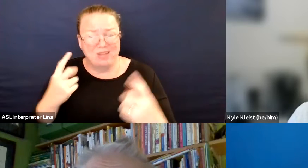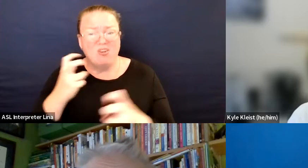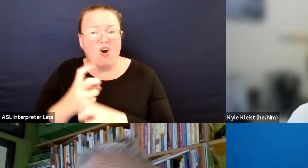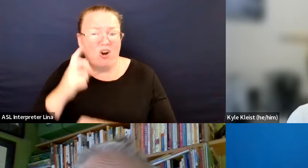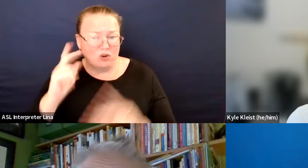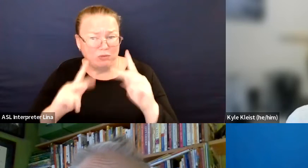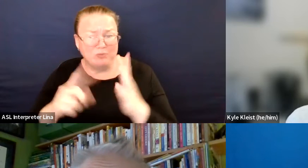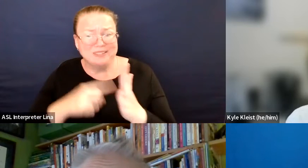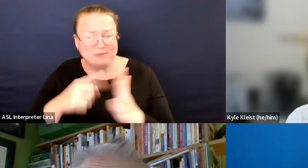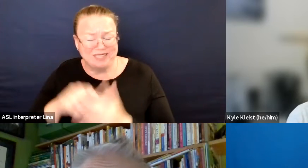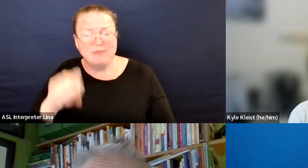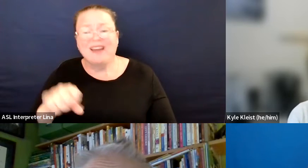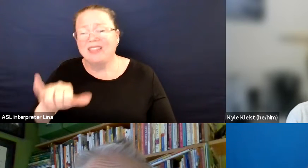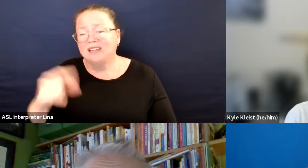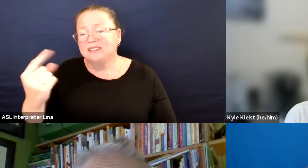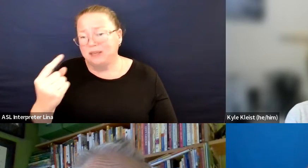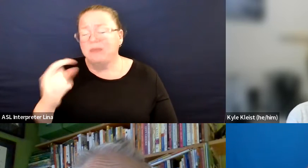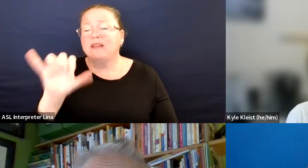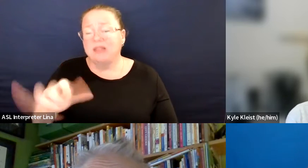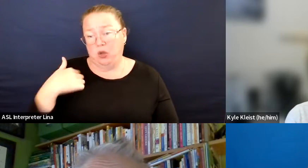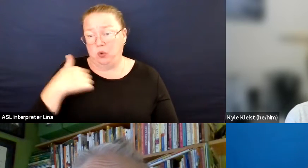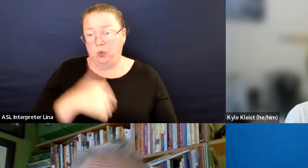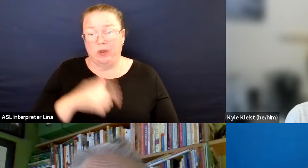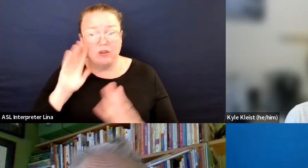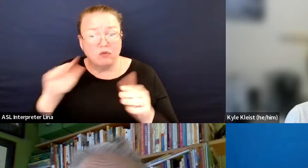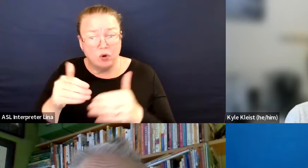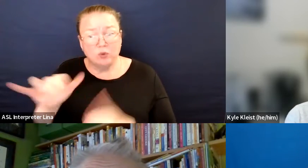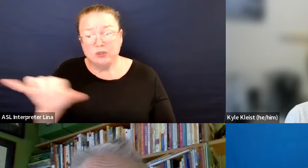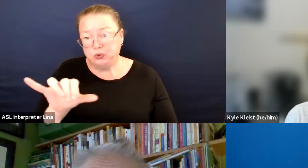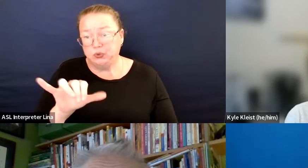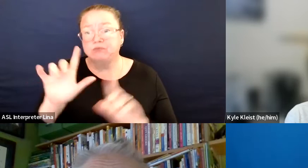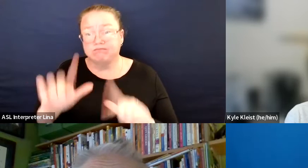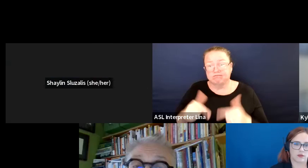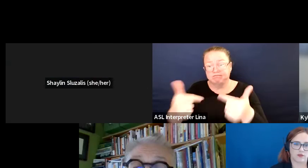people at times. So that's one of the things that we focus on as well.